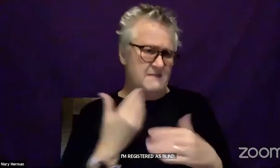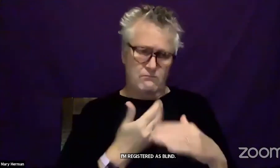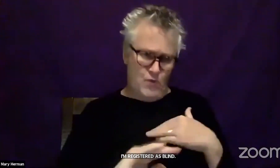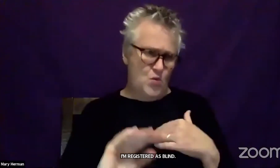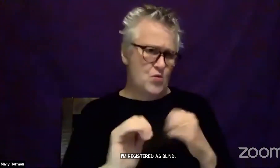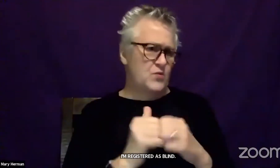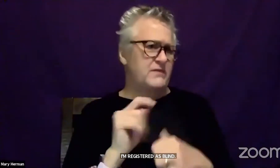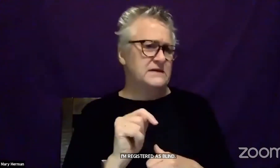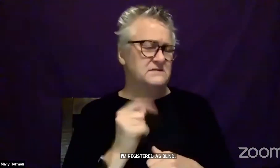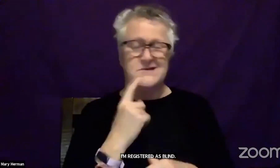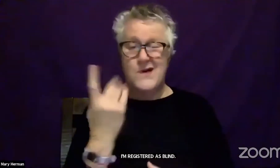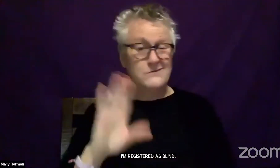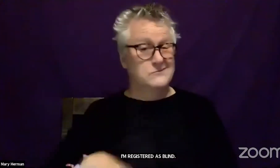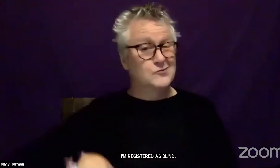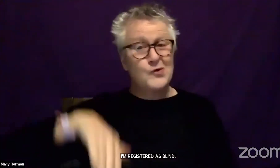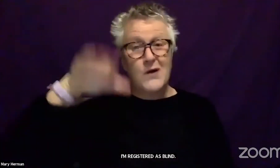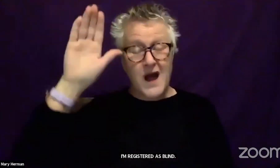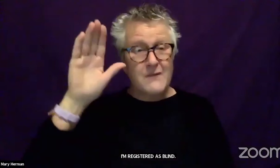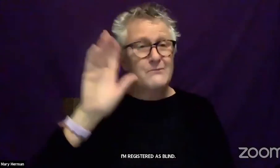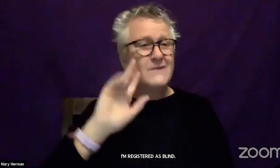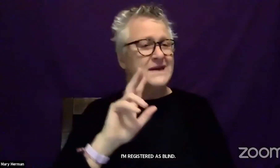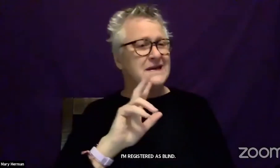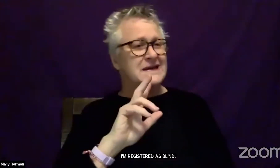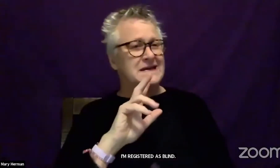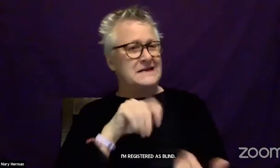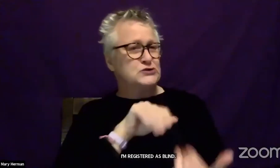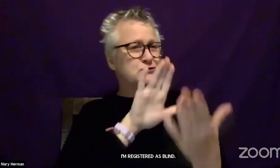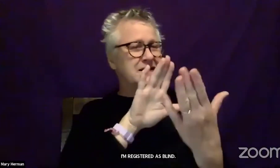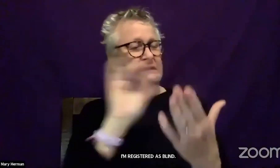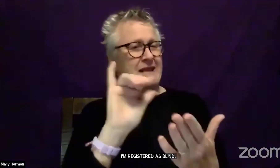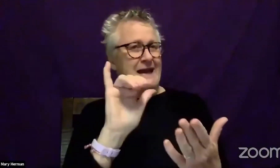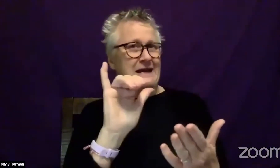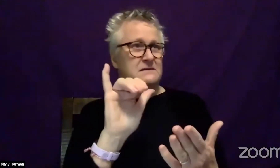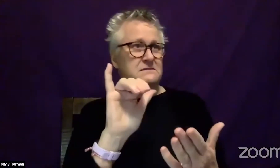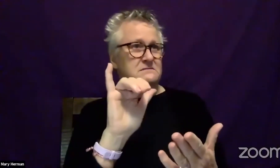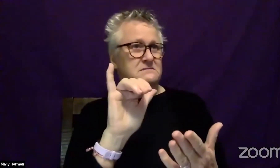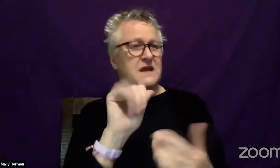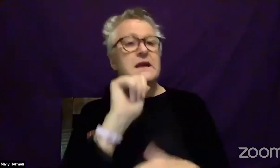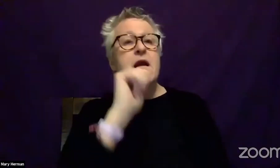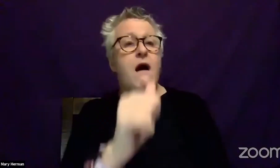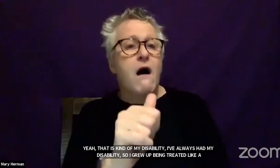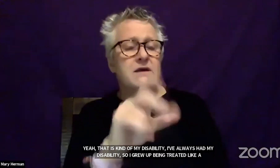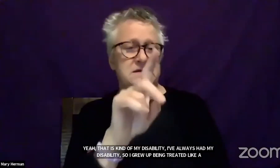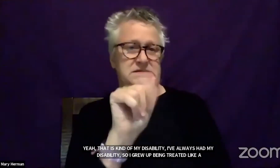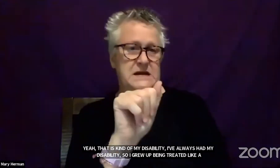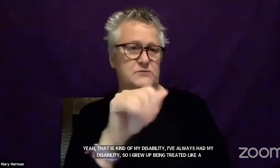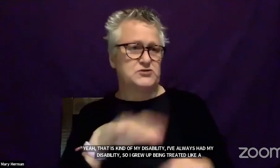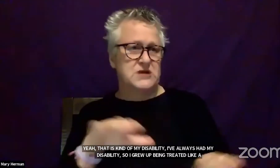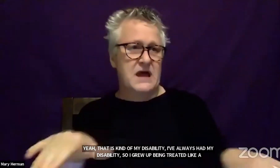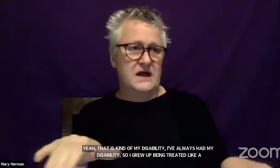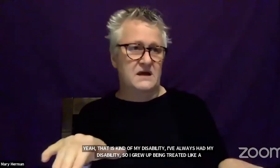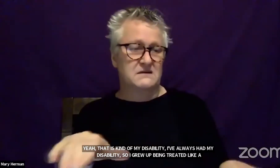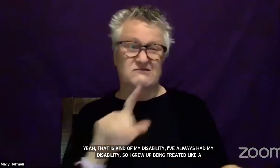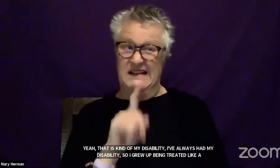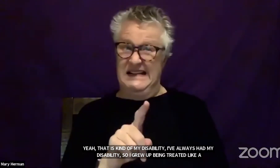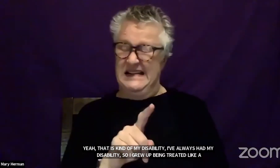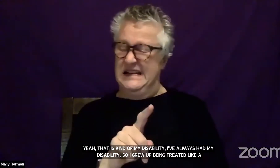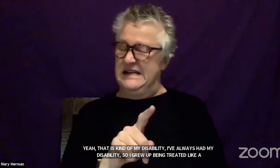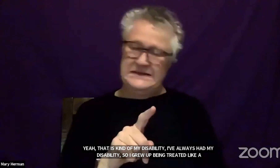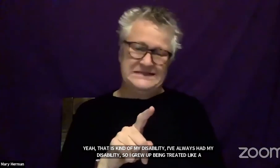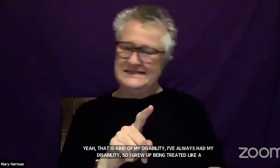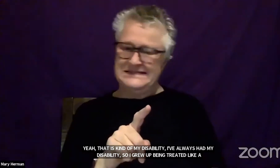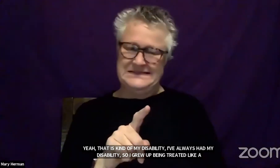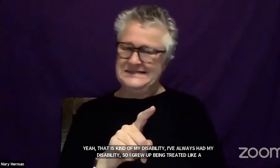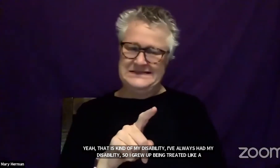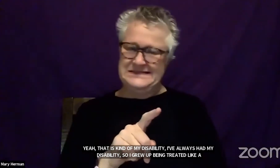up being very treated like a non-disabled child, which, you know, was a double-edged sword in a lot of ways. And I